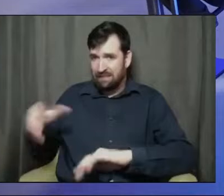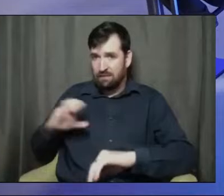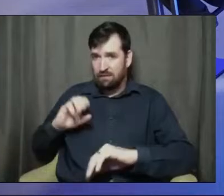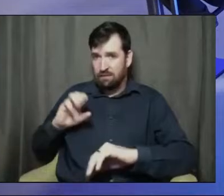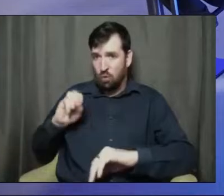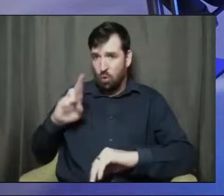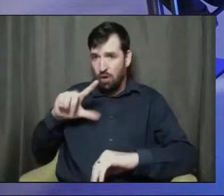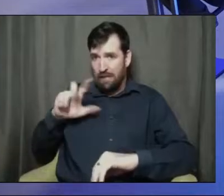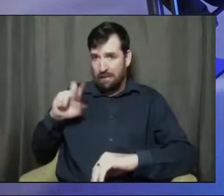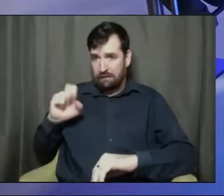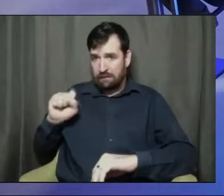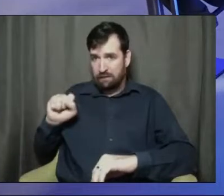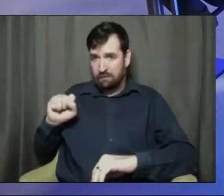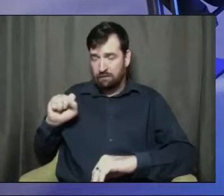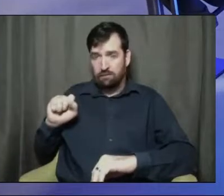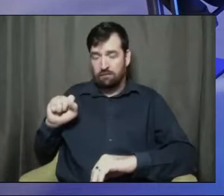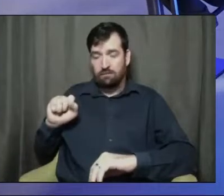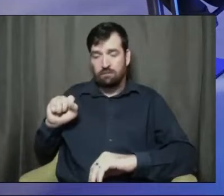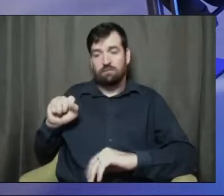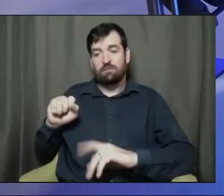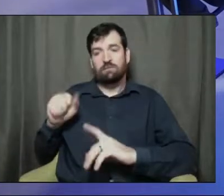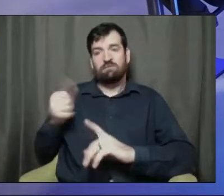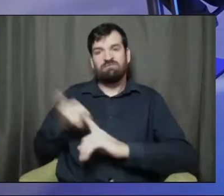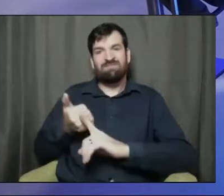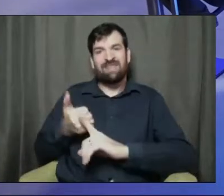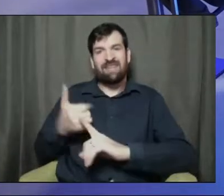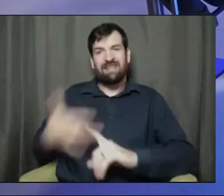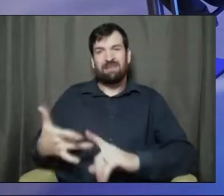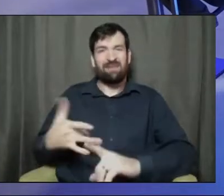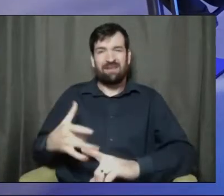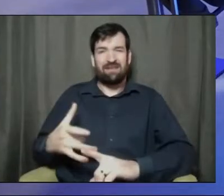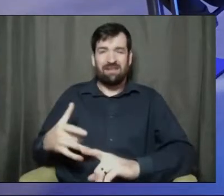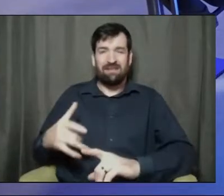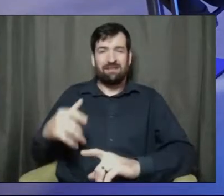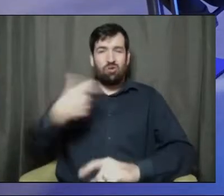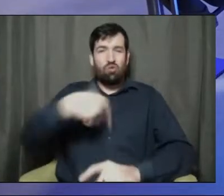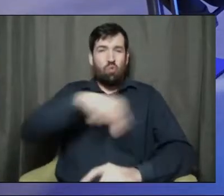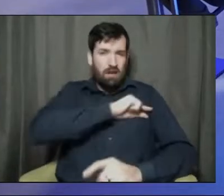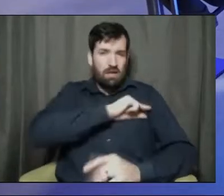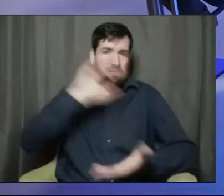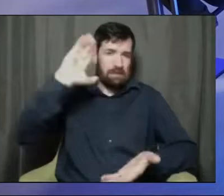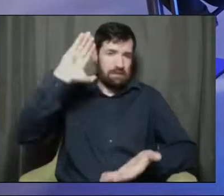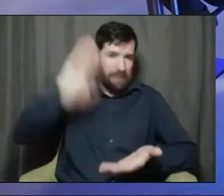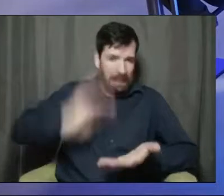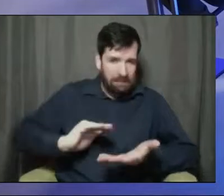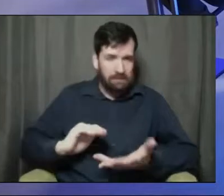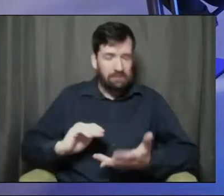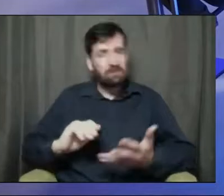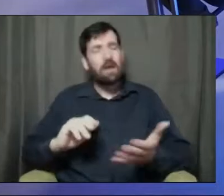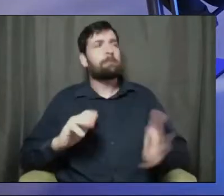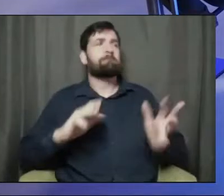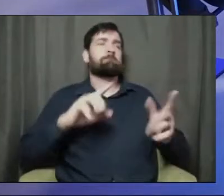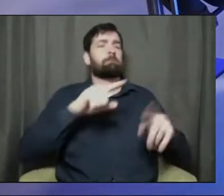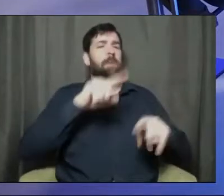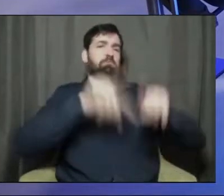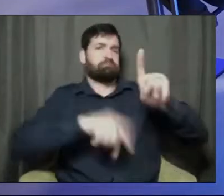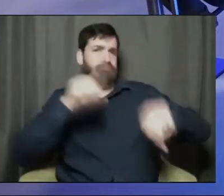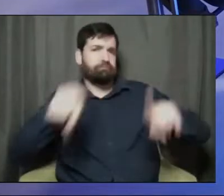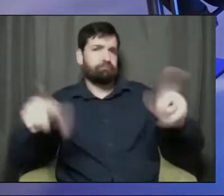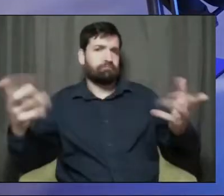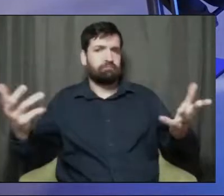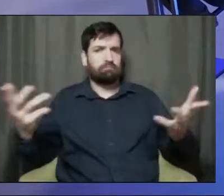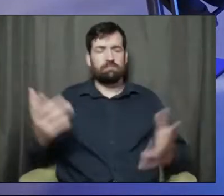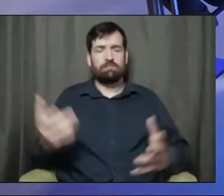just the integrity of the organ is less, correct? Yeah. In some cases, but not all? Yeah, there's some variability there. It's hard to say. You